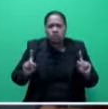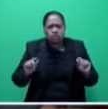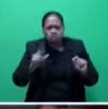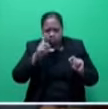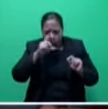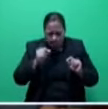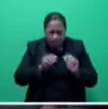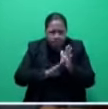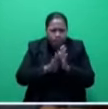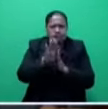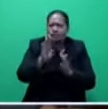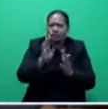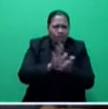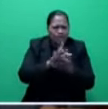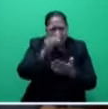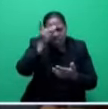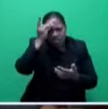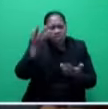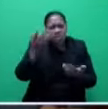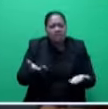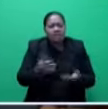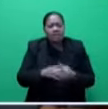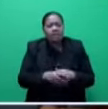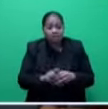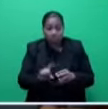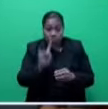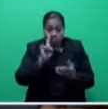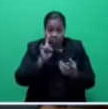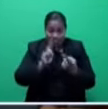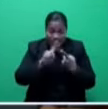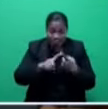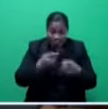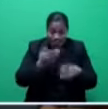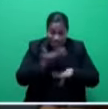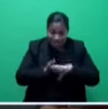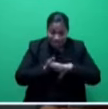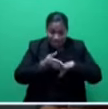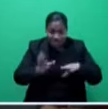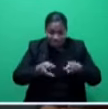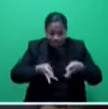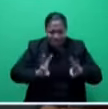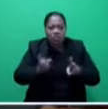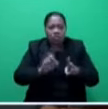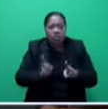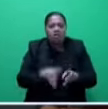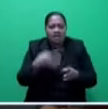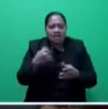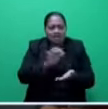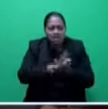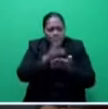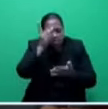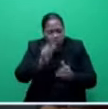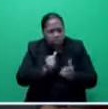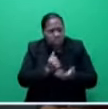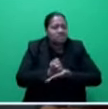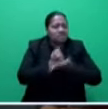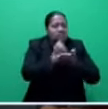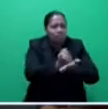any form of education. One of our new strategies was the supplementary home-based educational support mechanism to